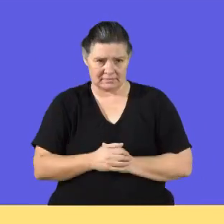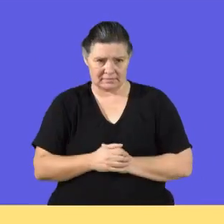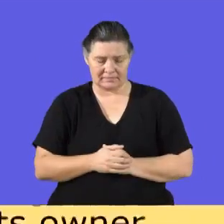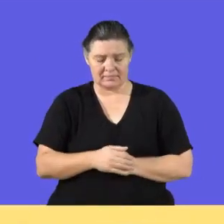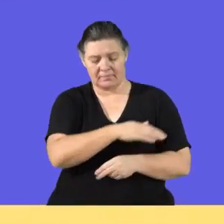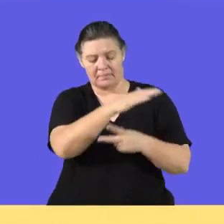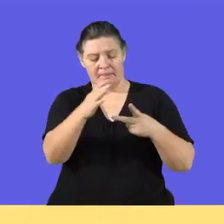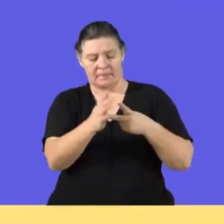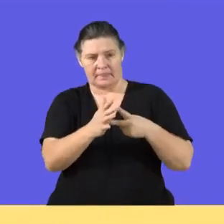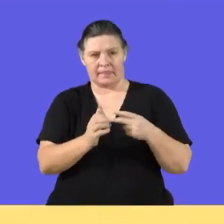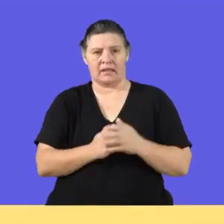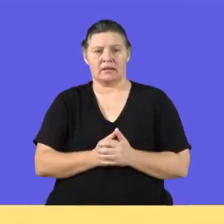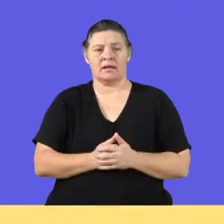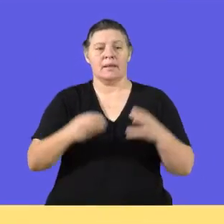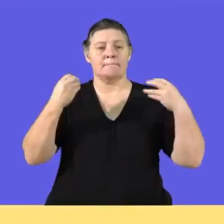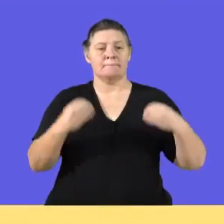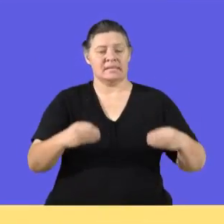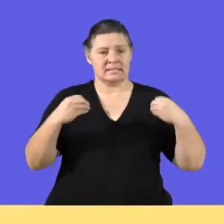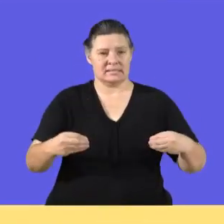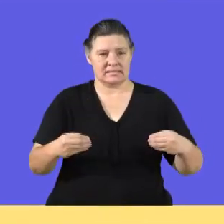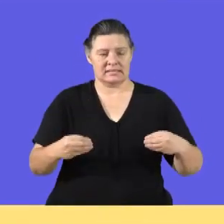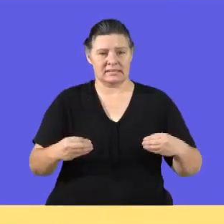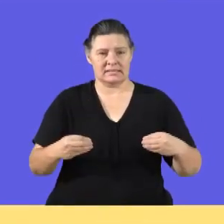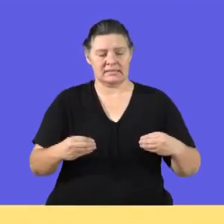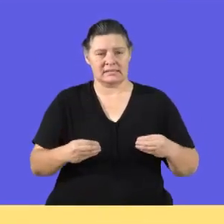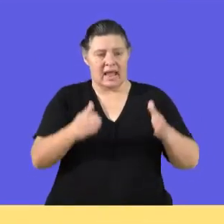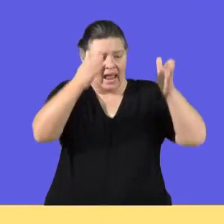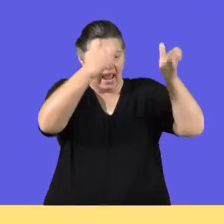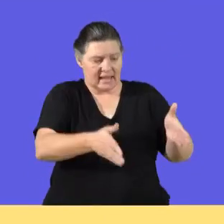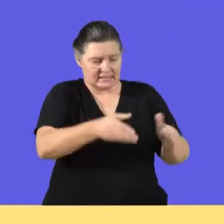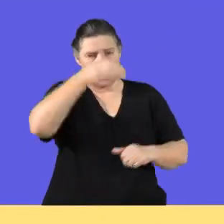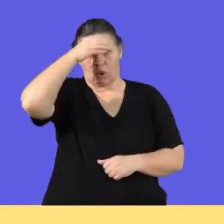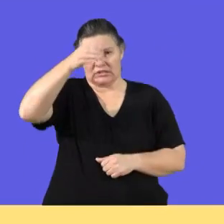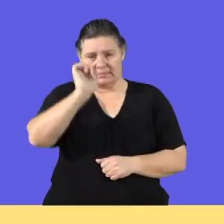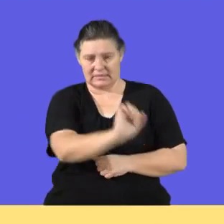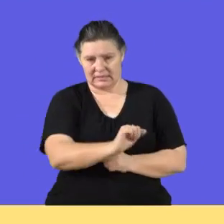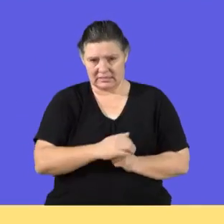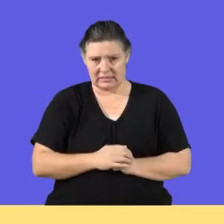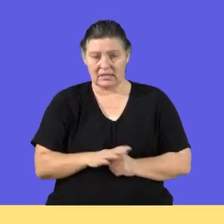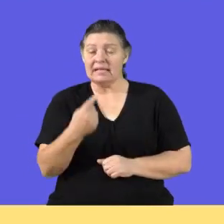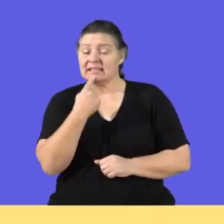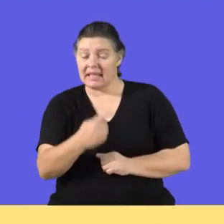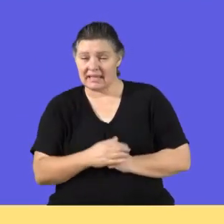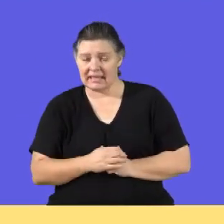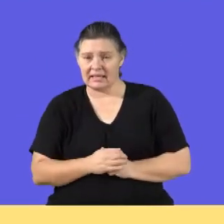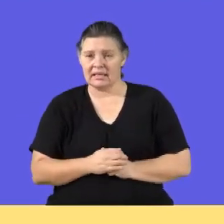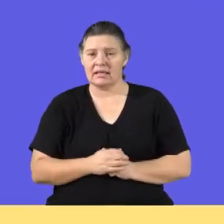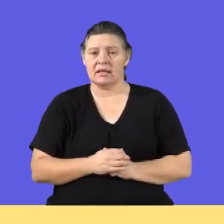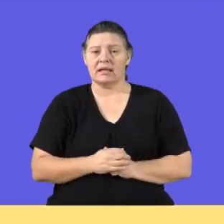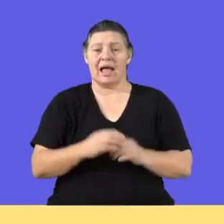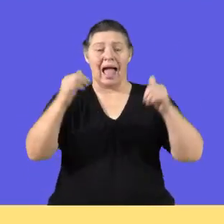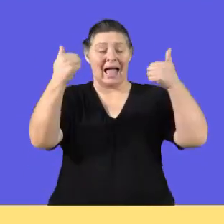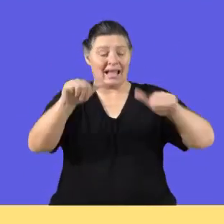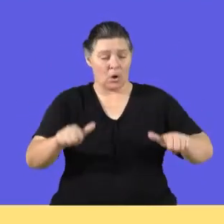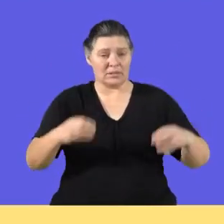concept. I'm going to go on to the next one, which is the business entity concept. It states that